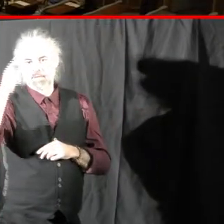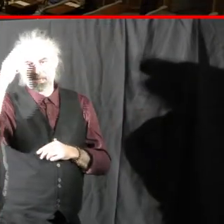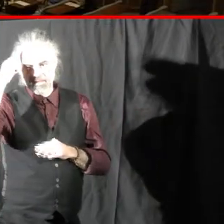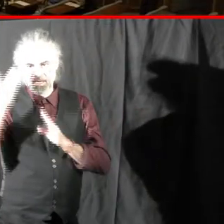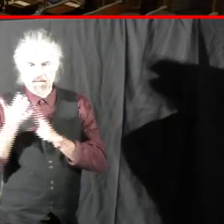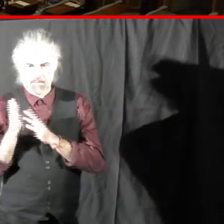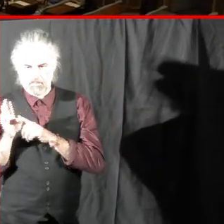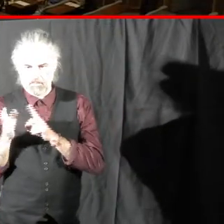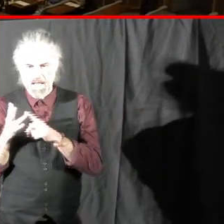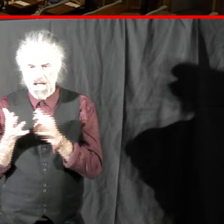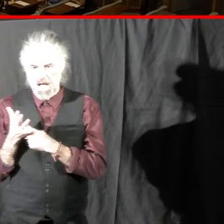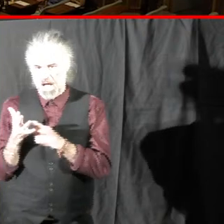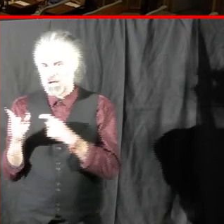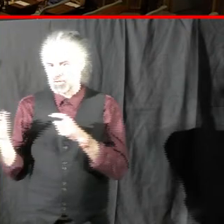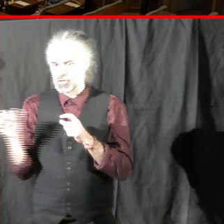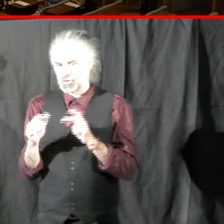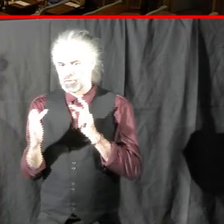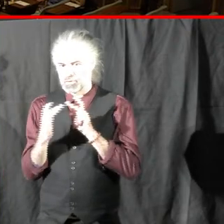the